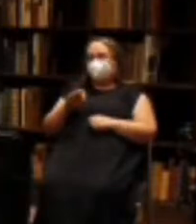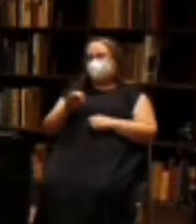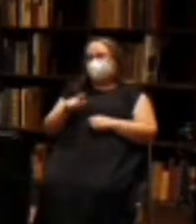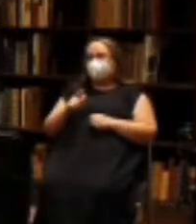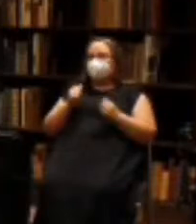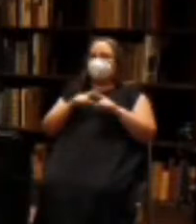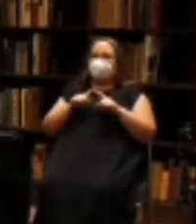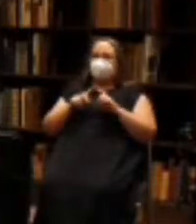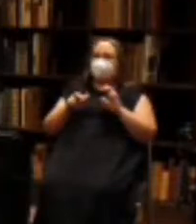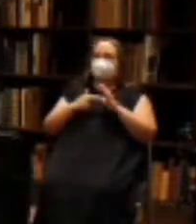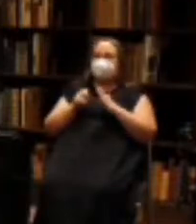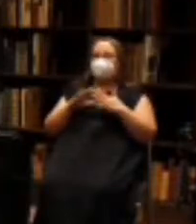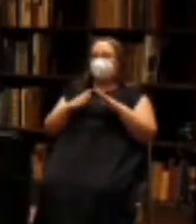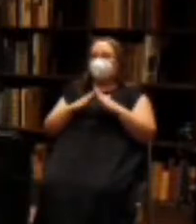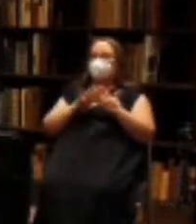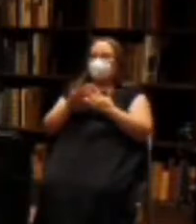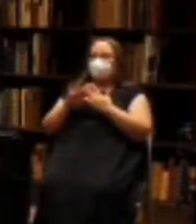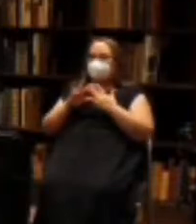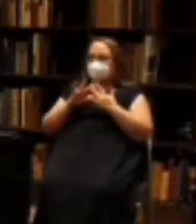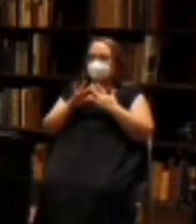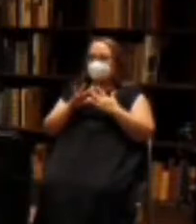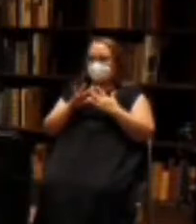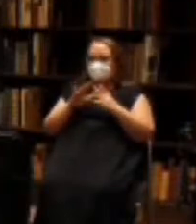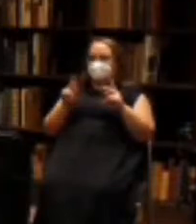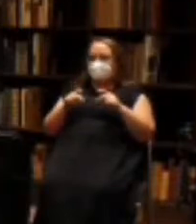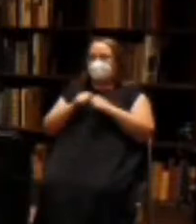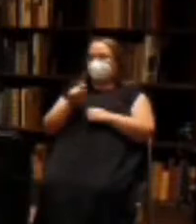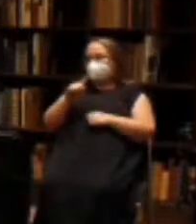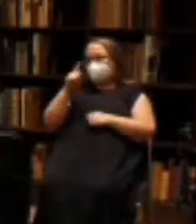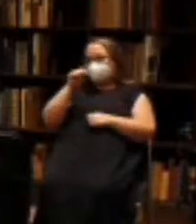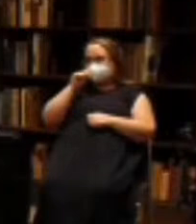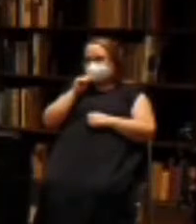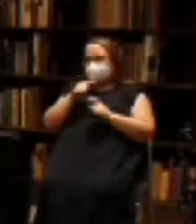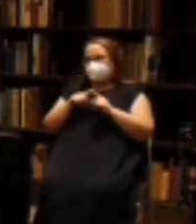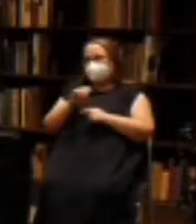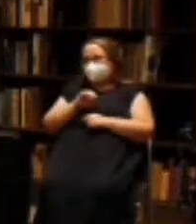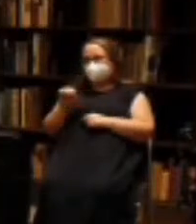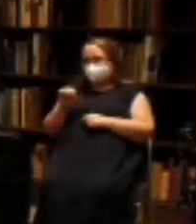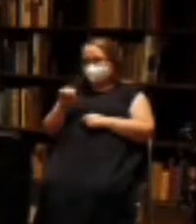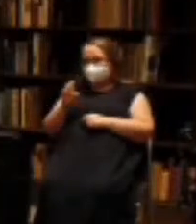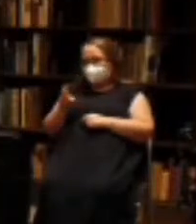roles, including as a community outreach liaison with Black teens from